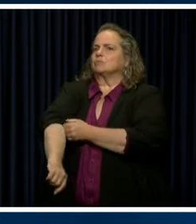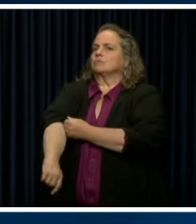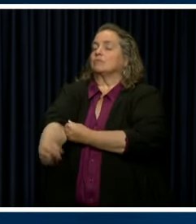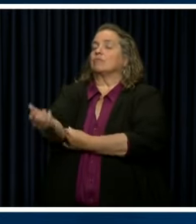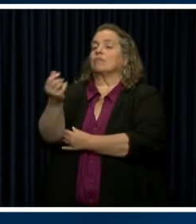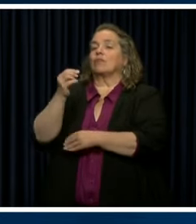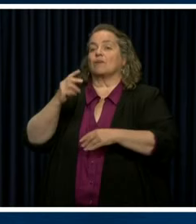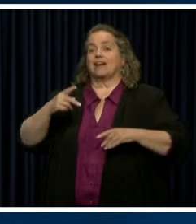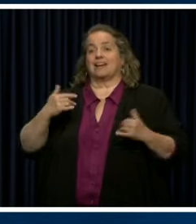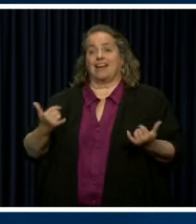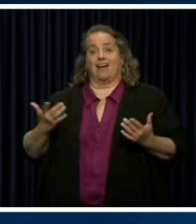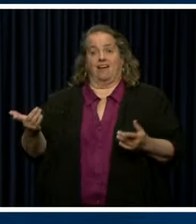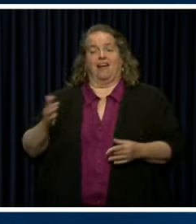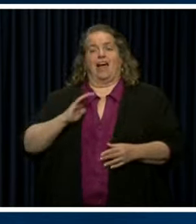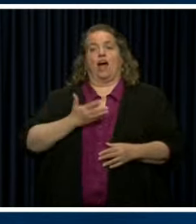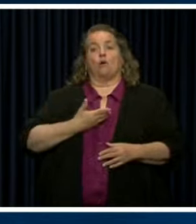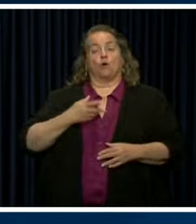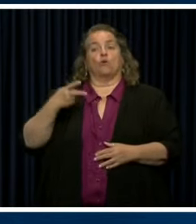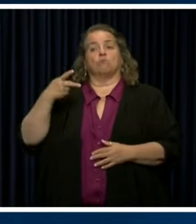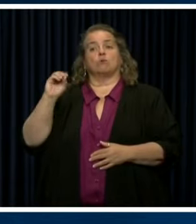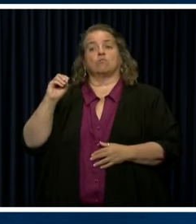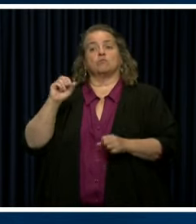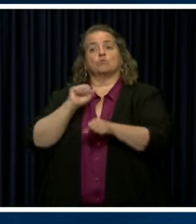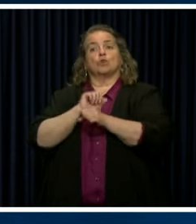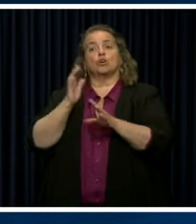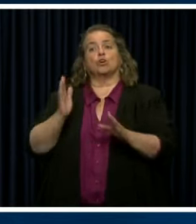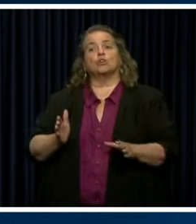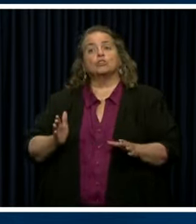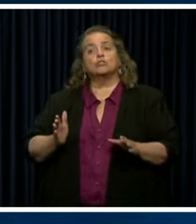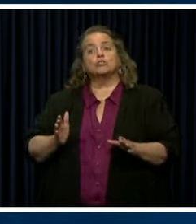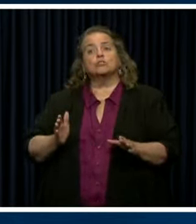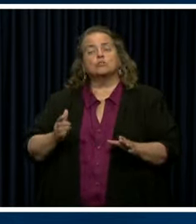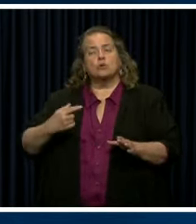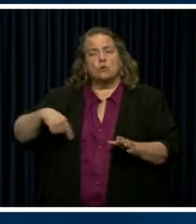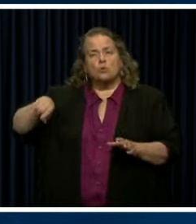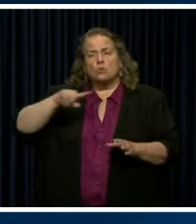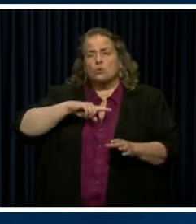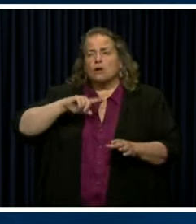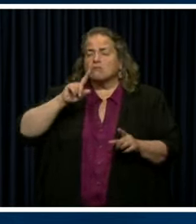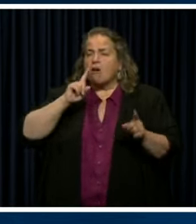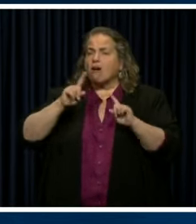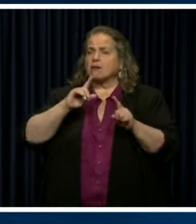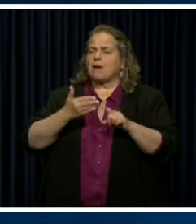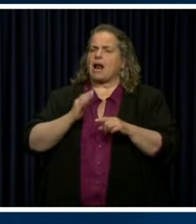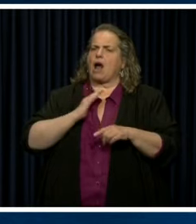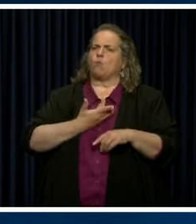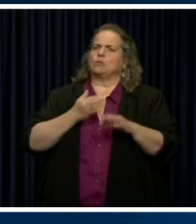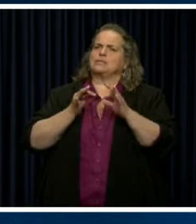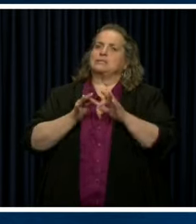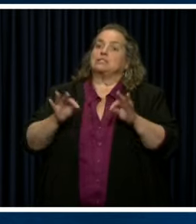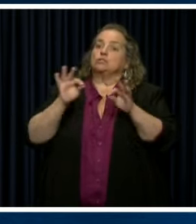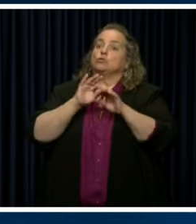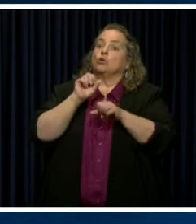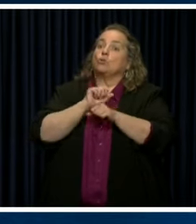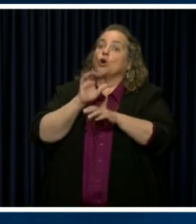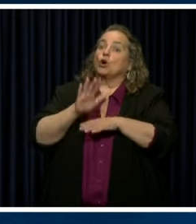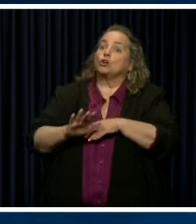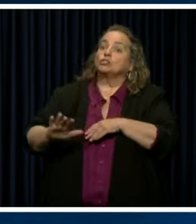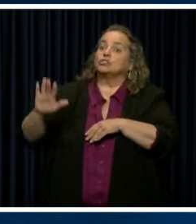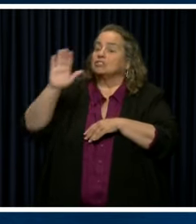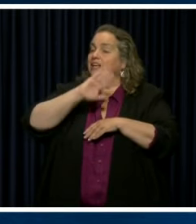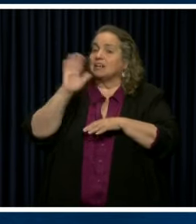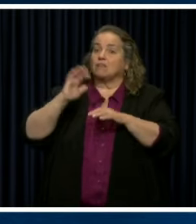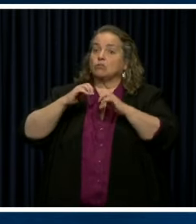All right, these are our postal workers. You know, we've talked about a whole lot of our essential workers who are out there doing things that never shut